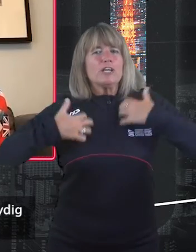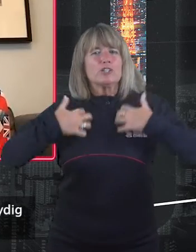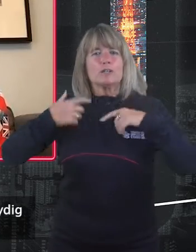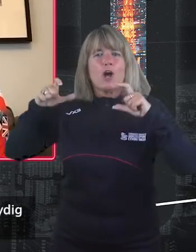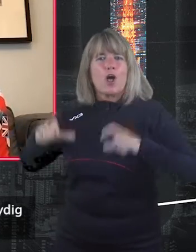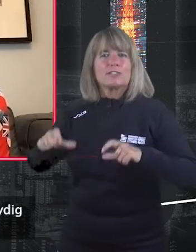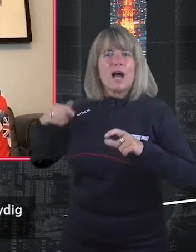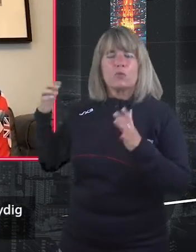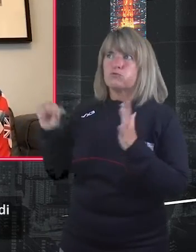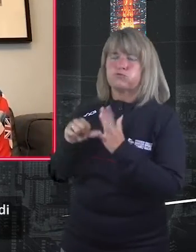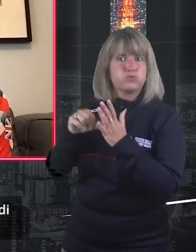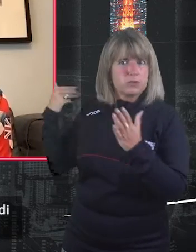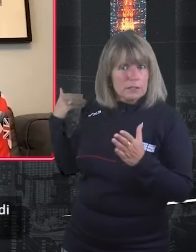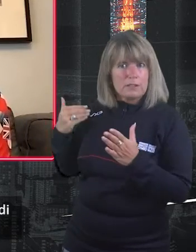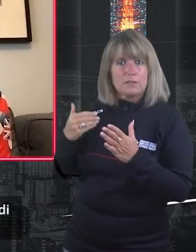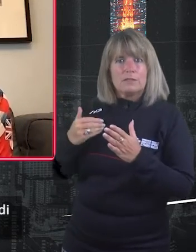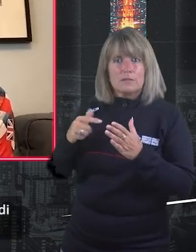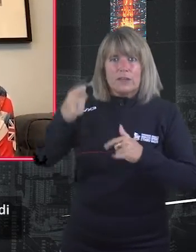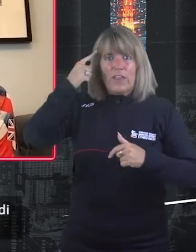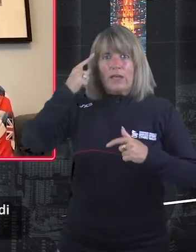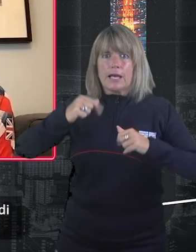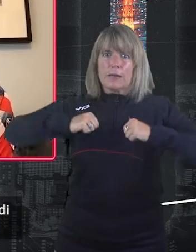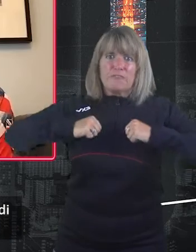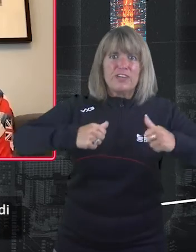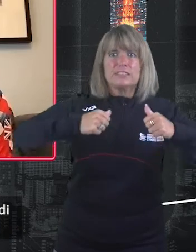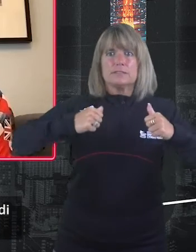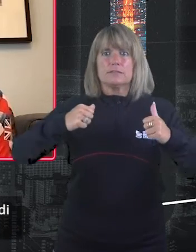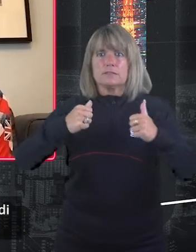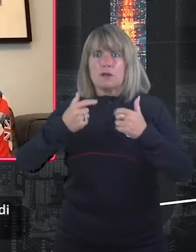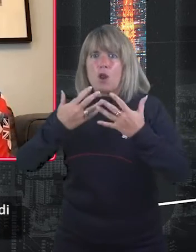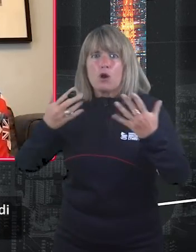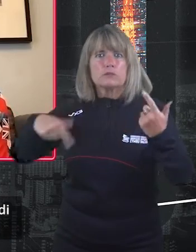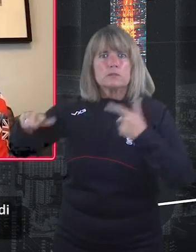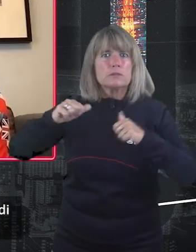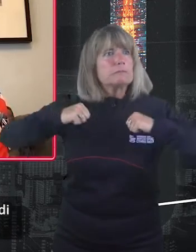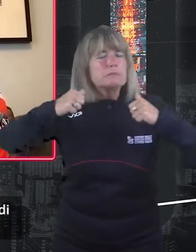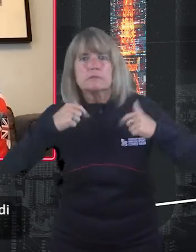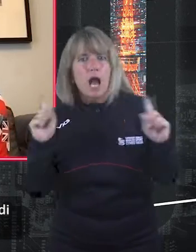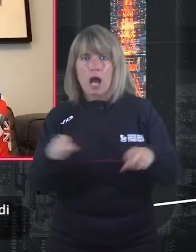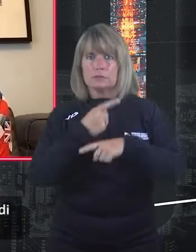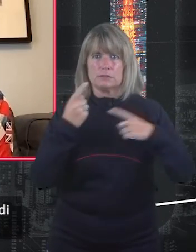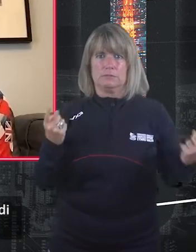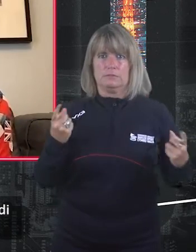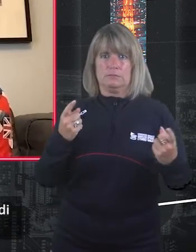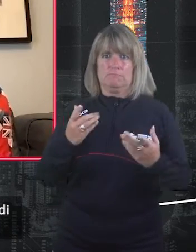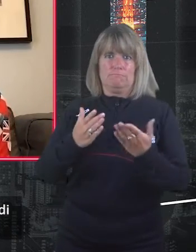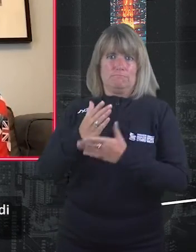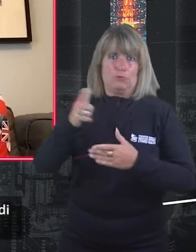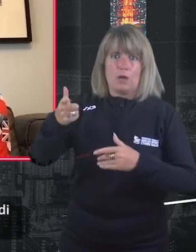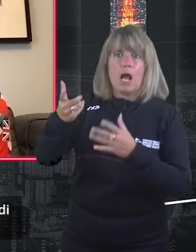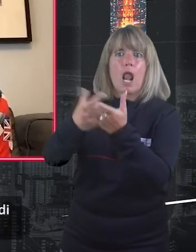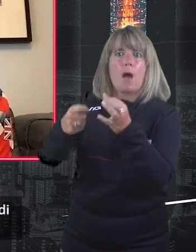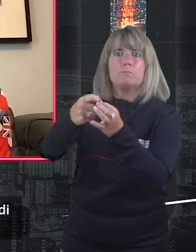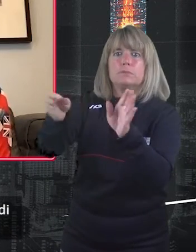maybe inspiration that they need. You know, lockdown's been a difficult time, I think, to keep fit and things, with a lot of people unable to kind